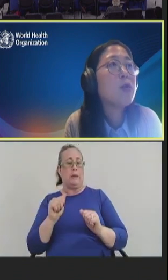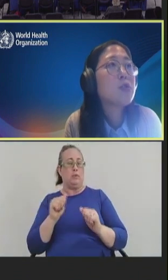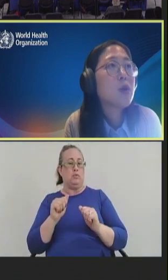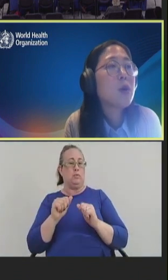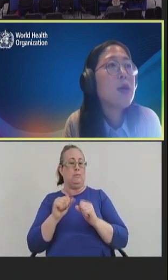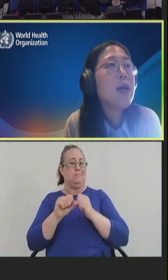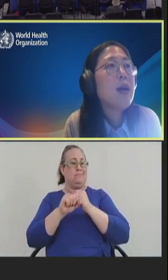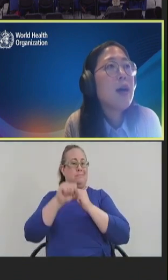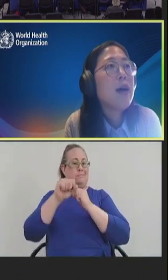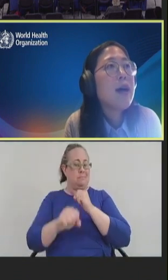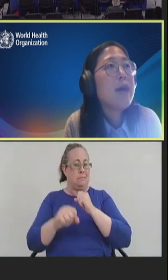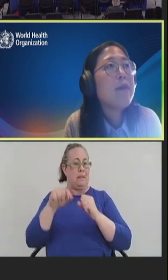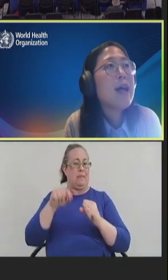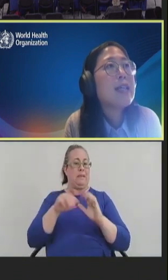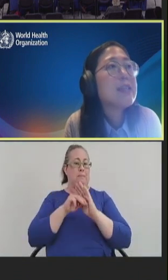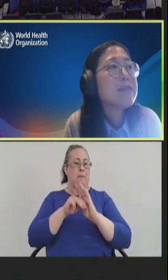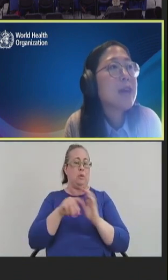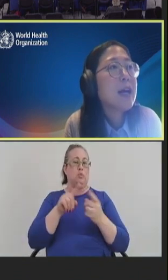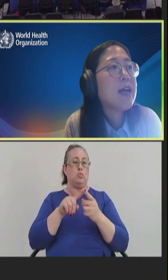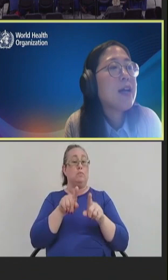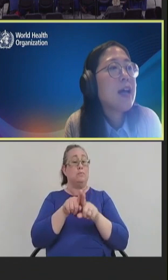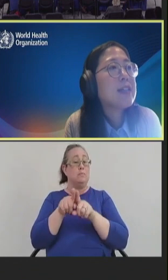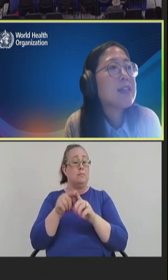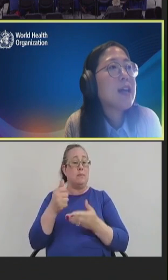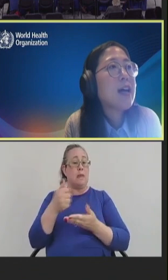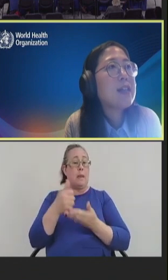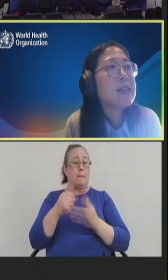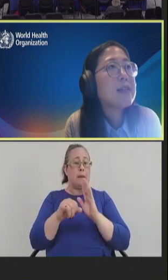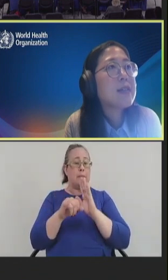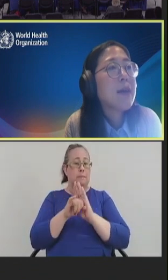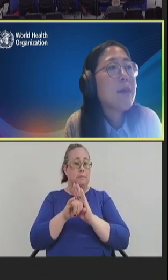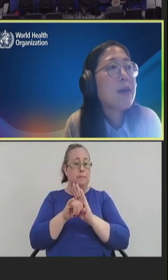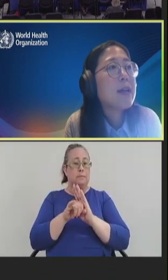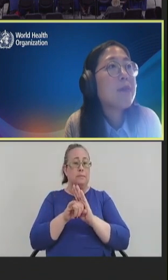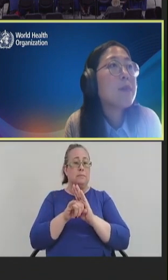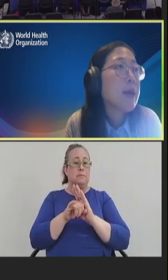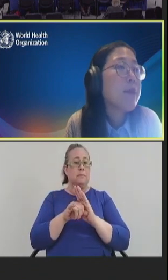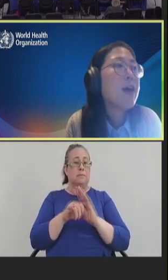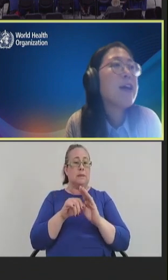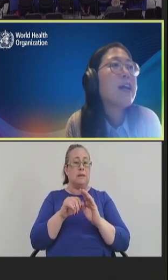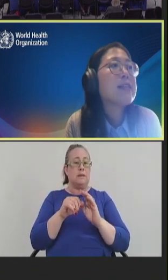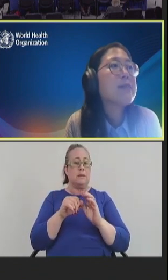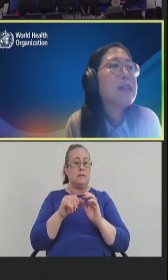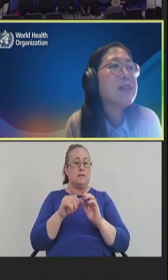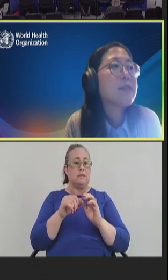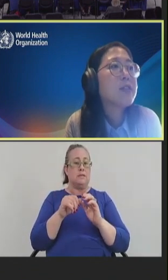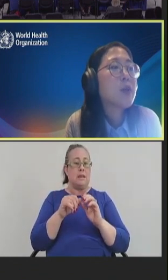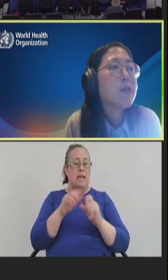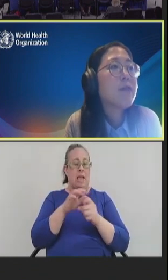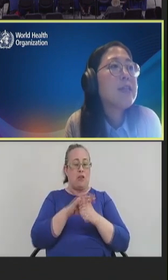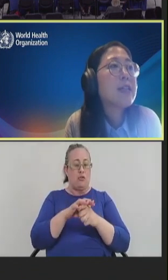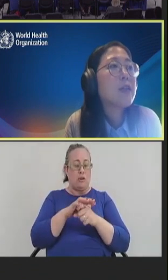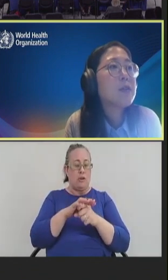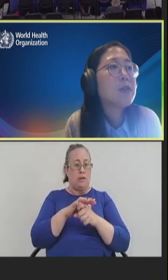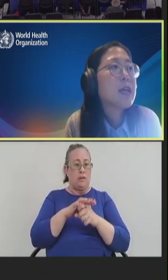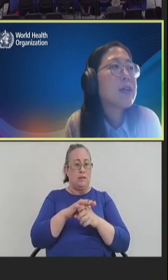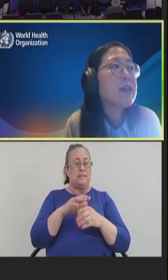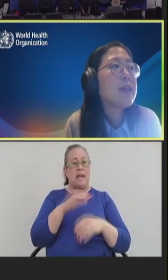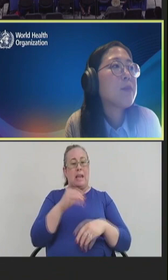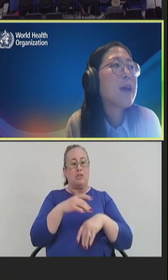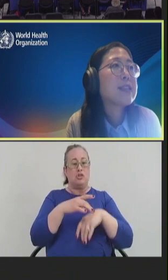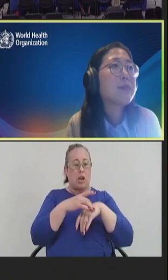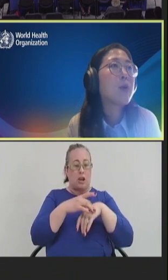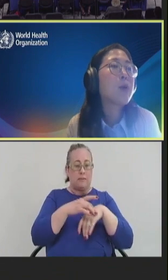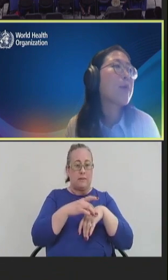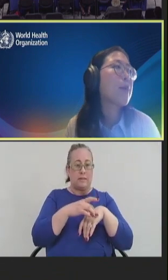to also help identify and the gap areas in many different geographies, and also strengthen